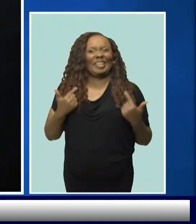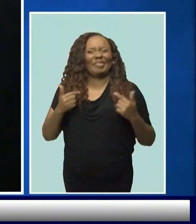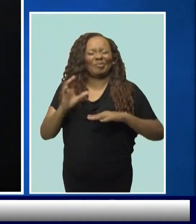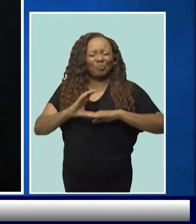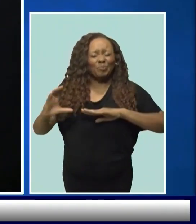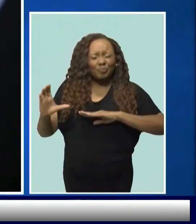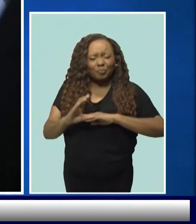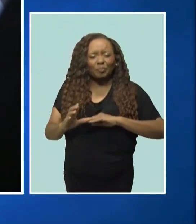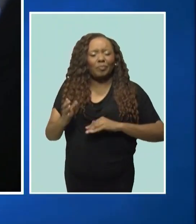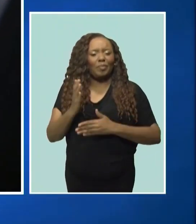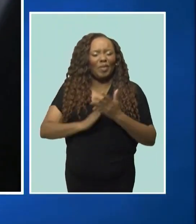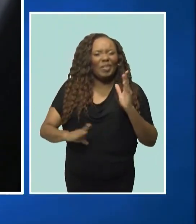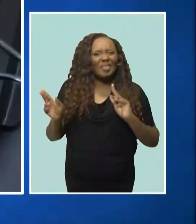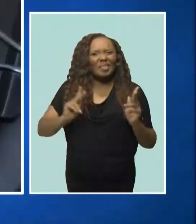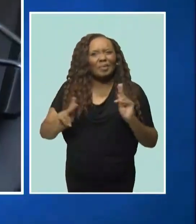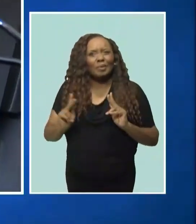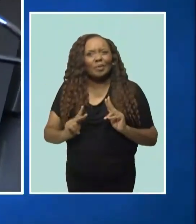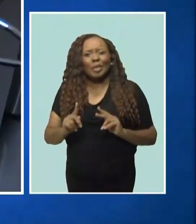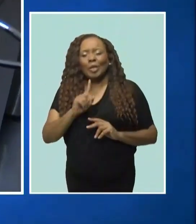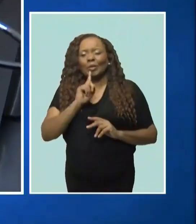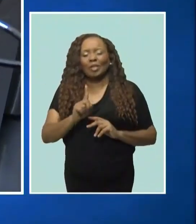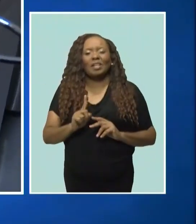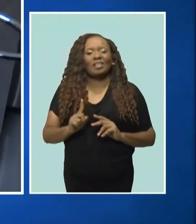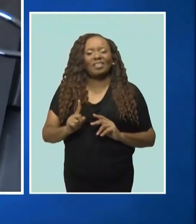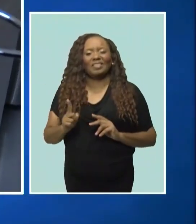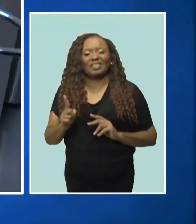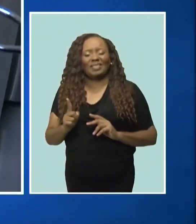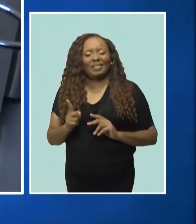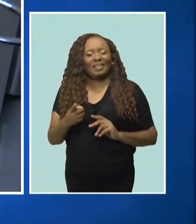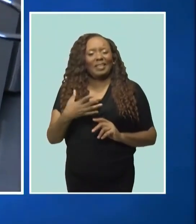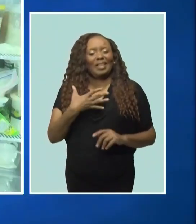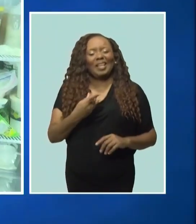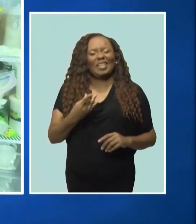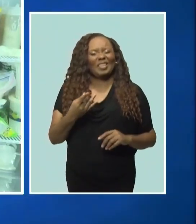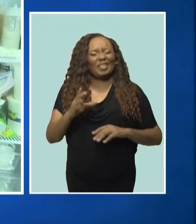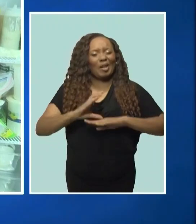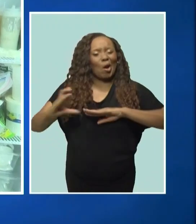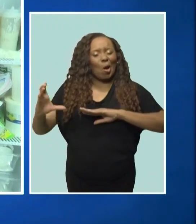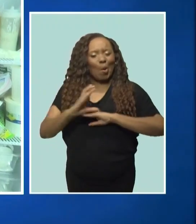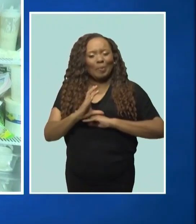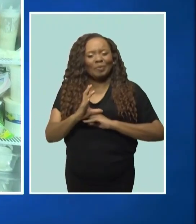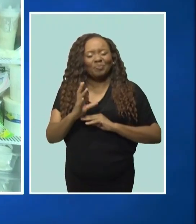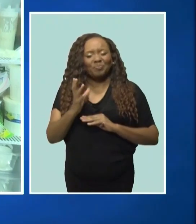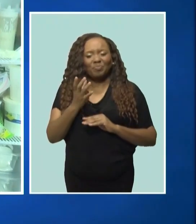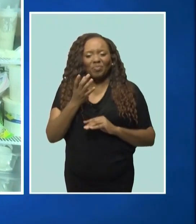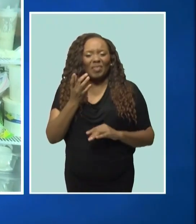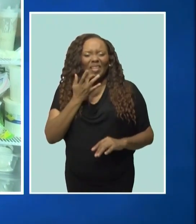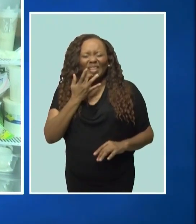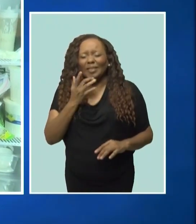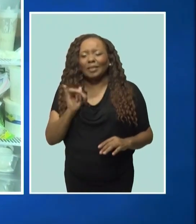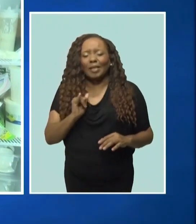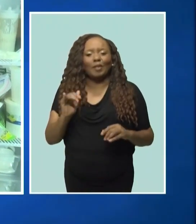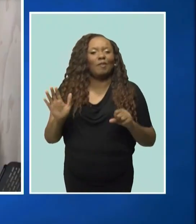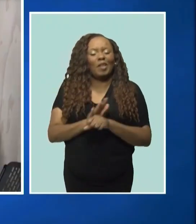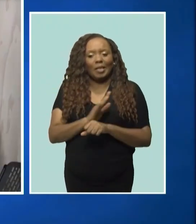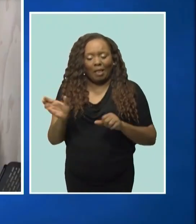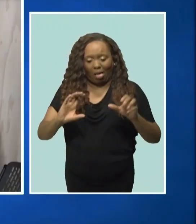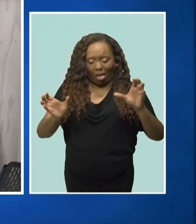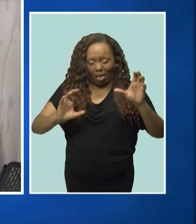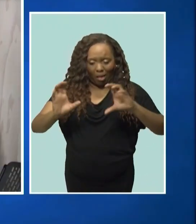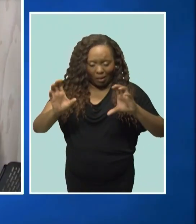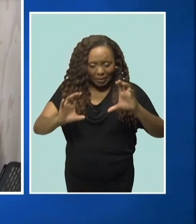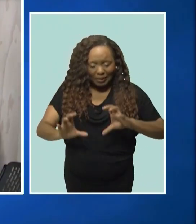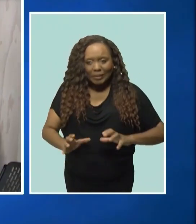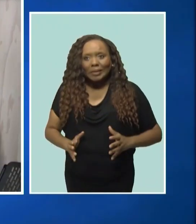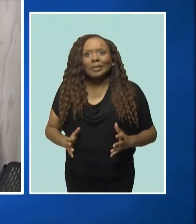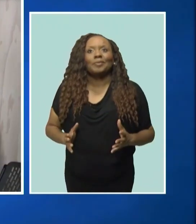cater to people who are accustomed to the Barbadian palate, the Caribbean palate, fully seasoned. Everything I do is seasoned. So